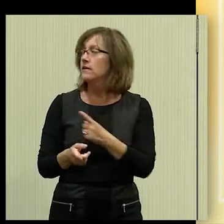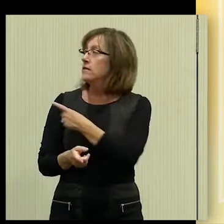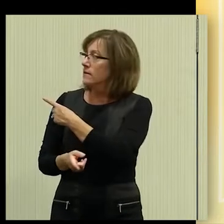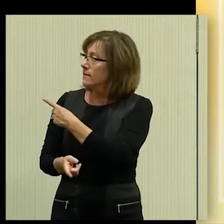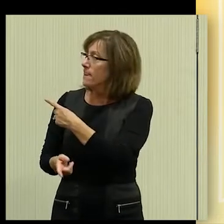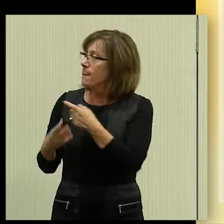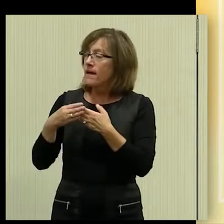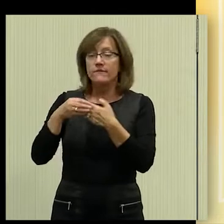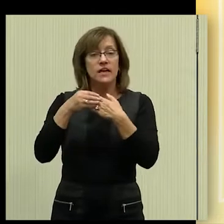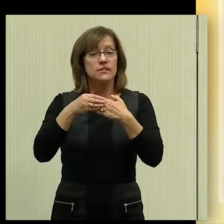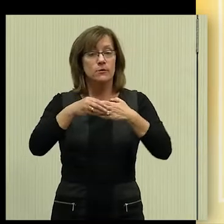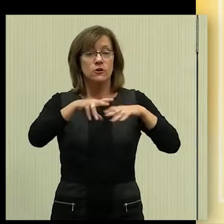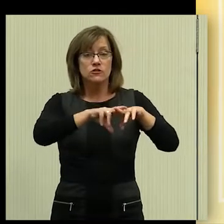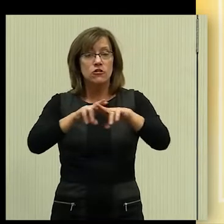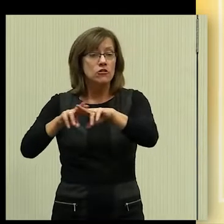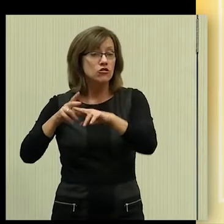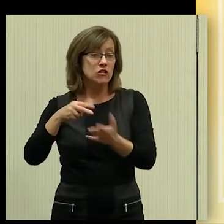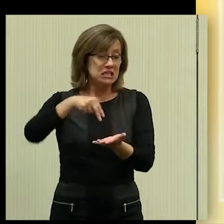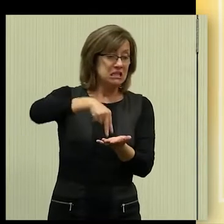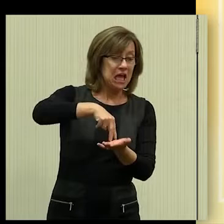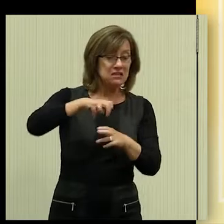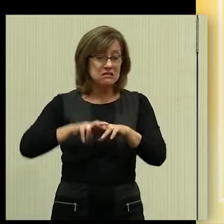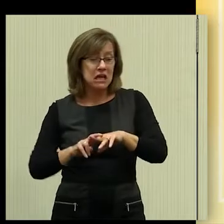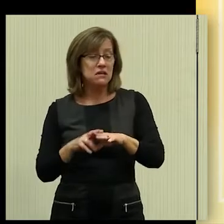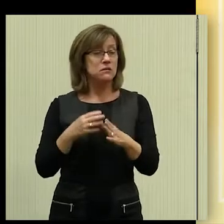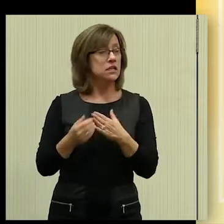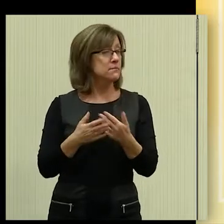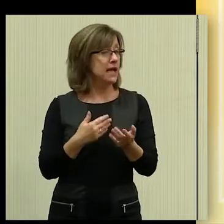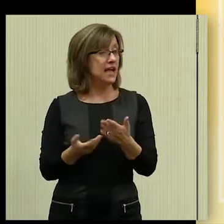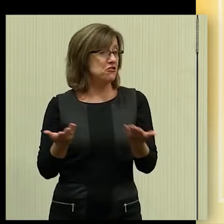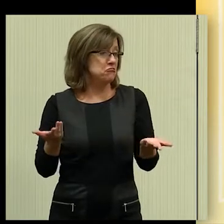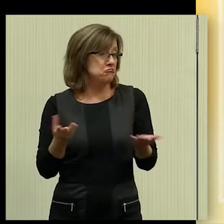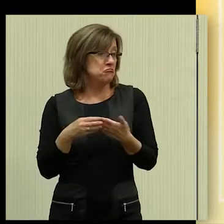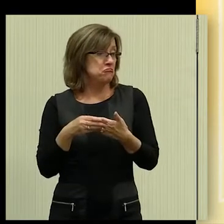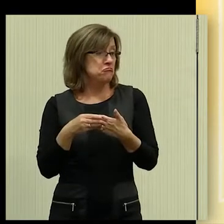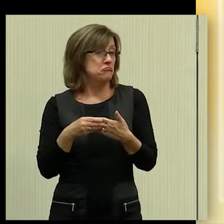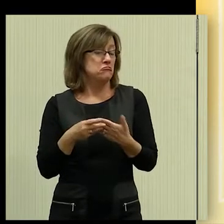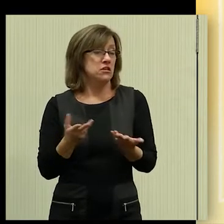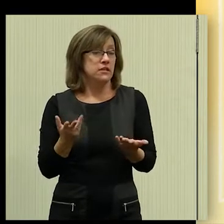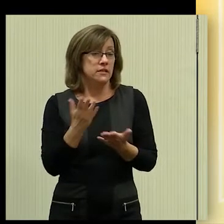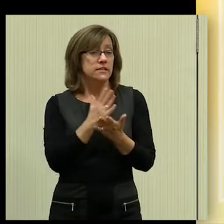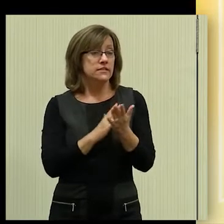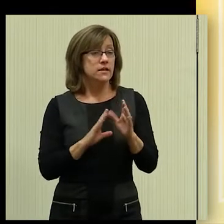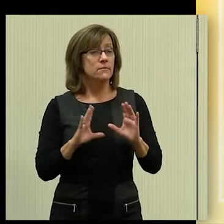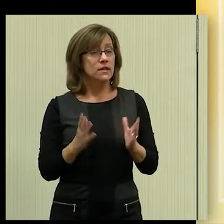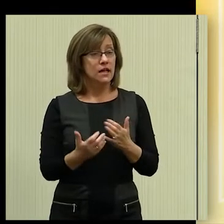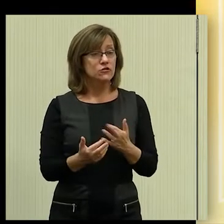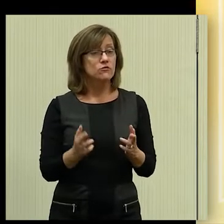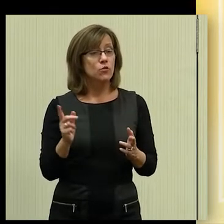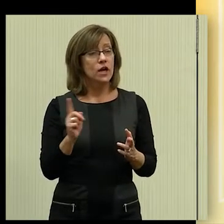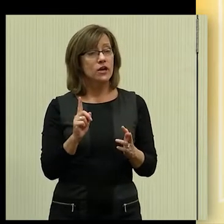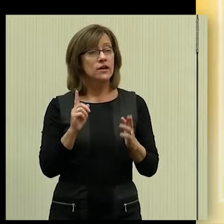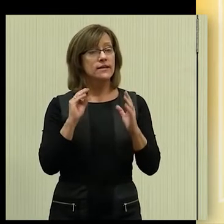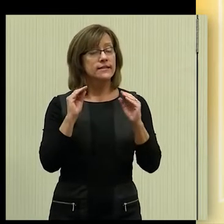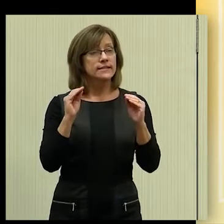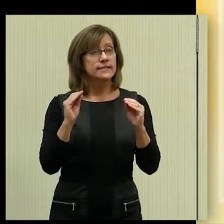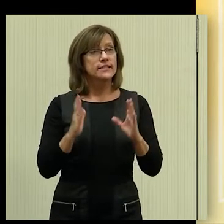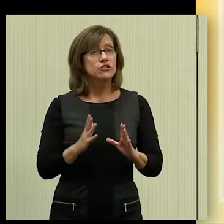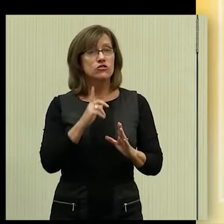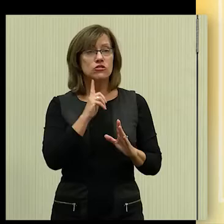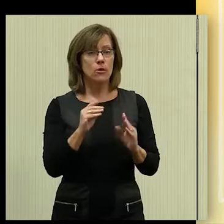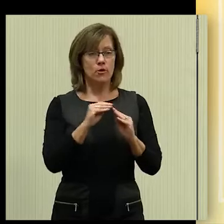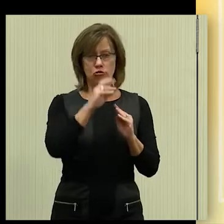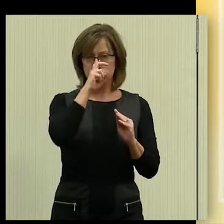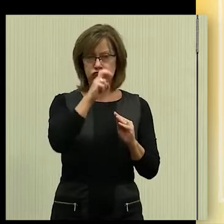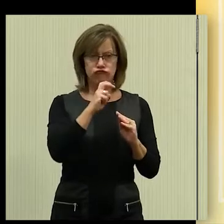there's flexible positioning. You can stand, you can sit, it doesn't matter. So we've been in some classrooms where teachers are are more rigid